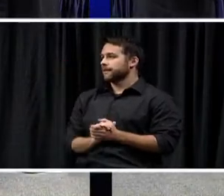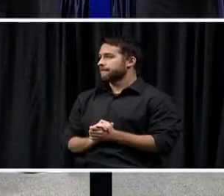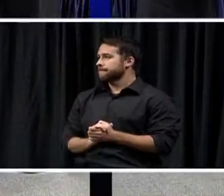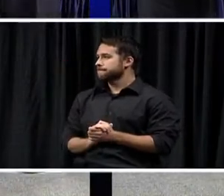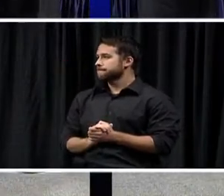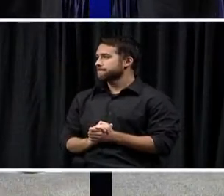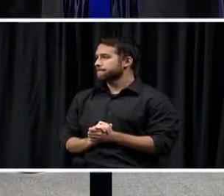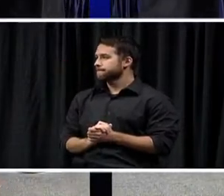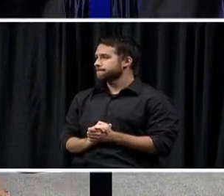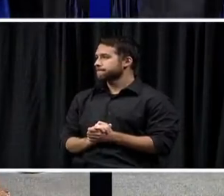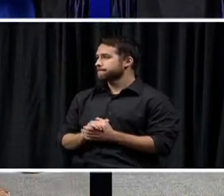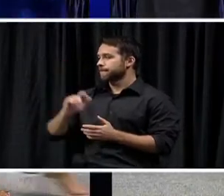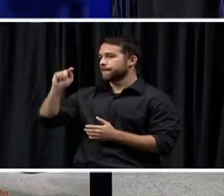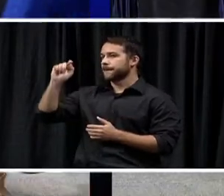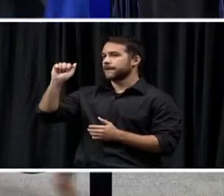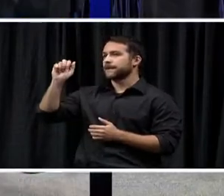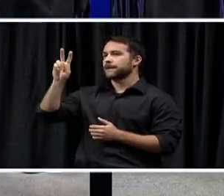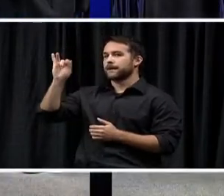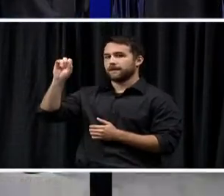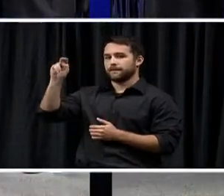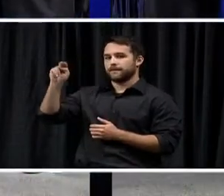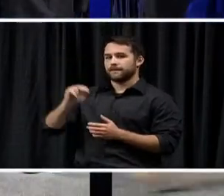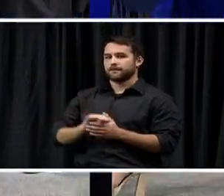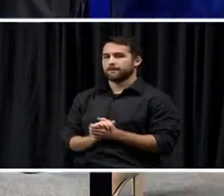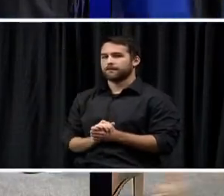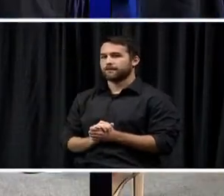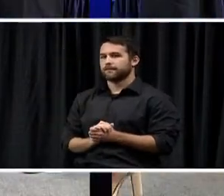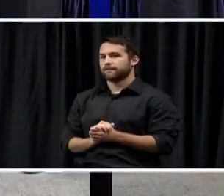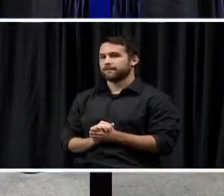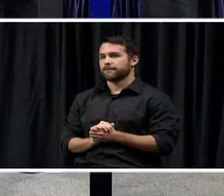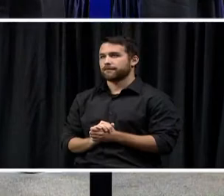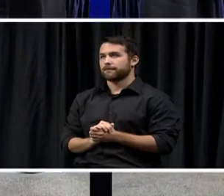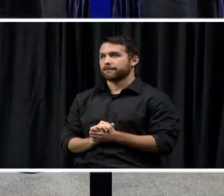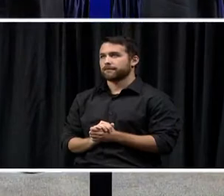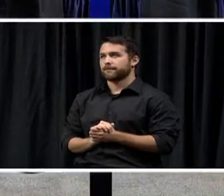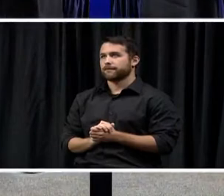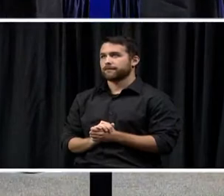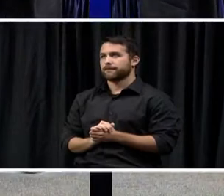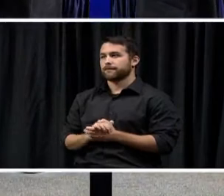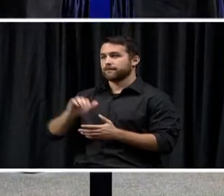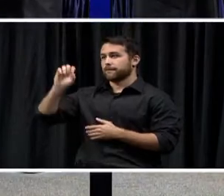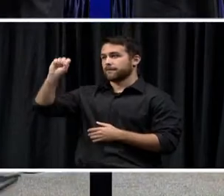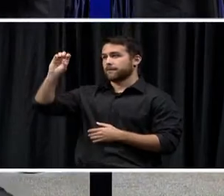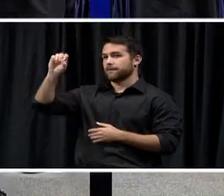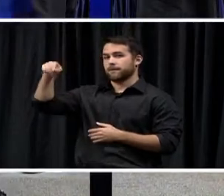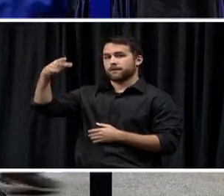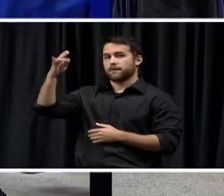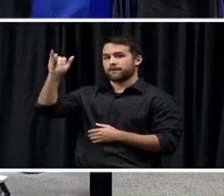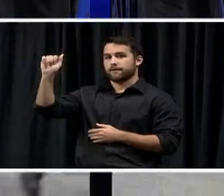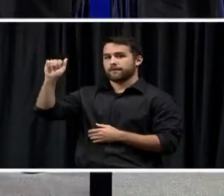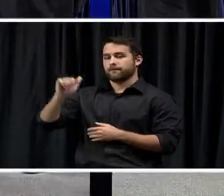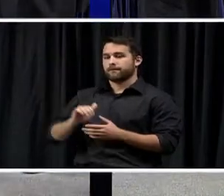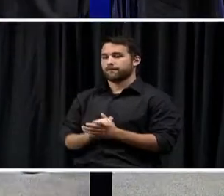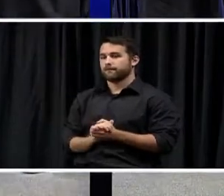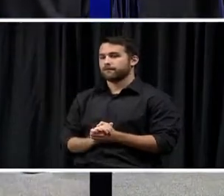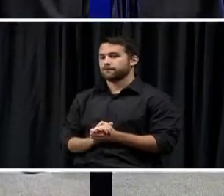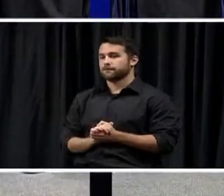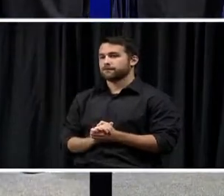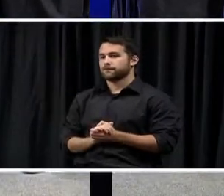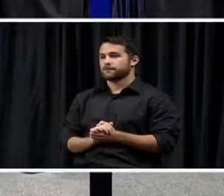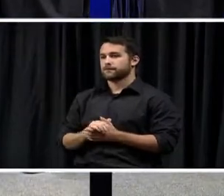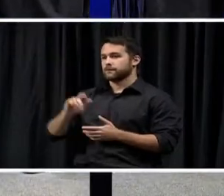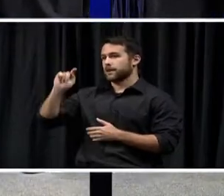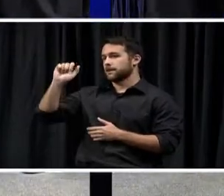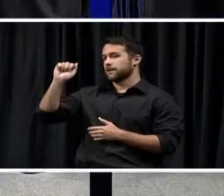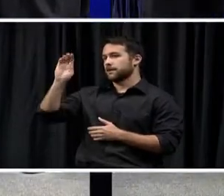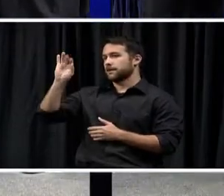Lambert. Tavion Marcel Lancaster. Sophia Ann Newquist Landfield.